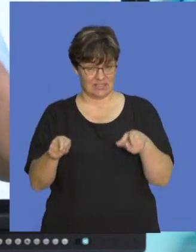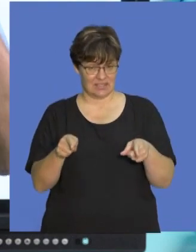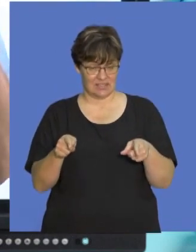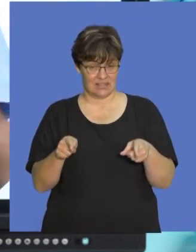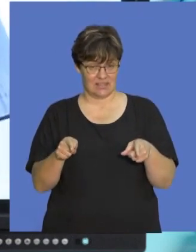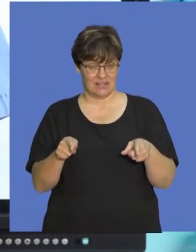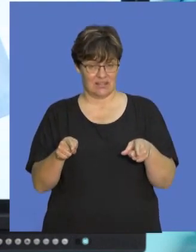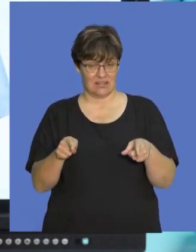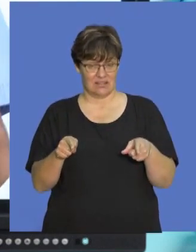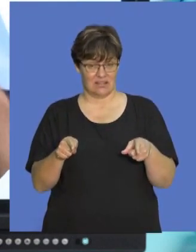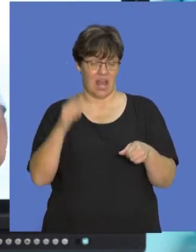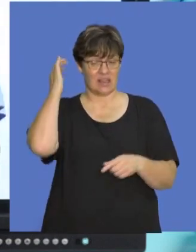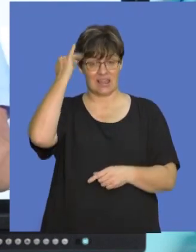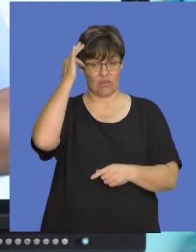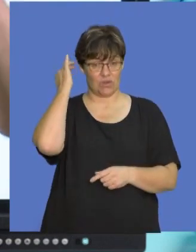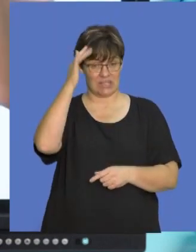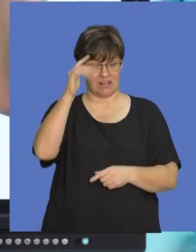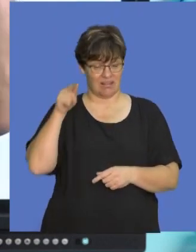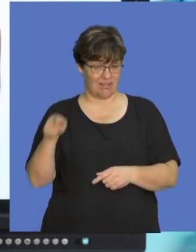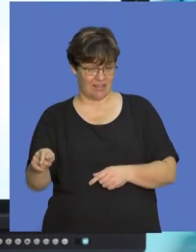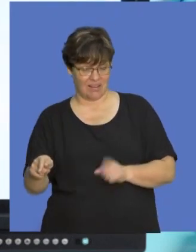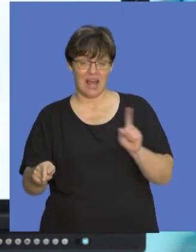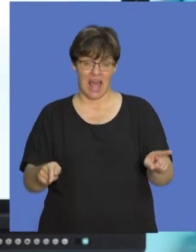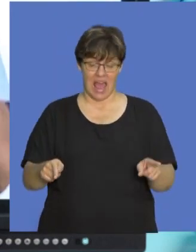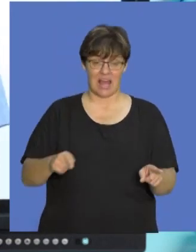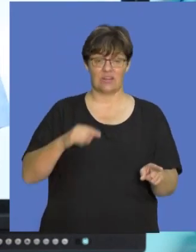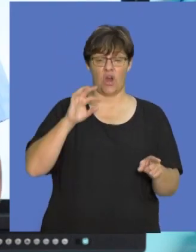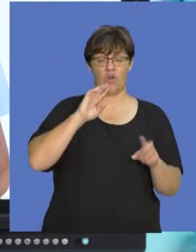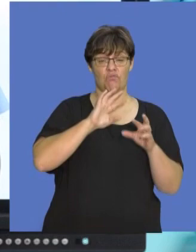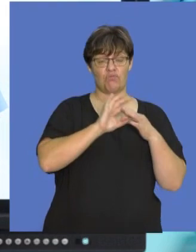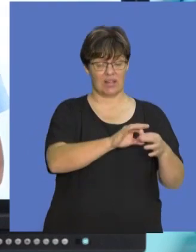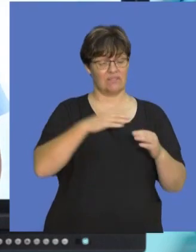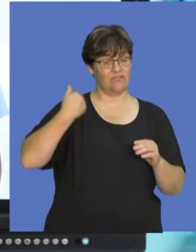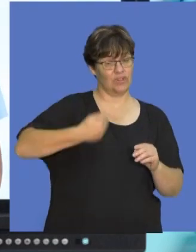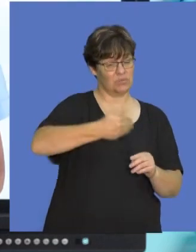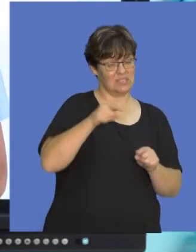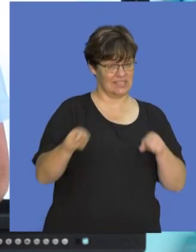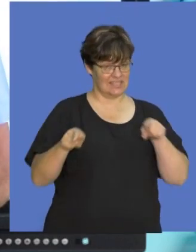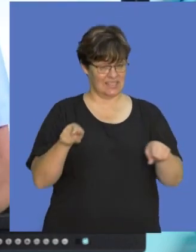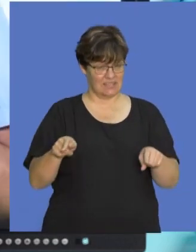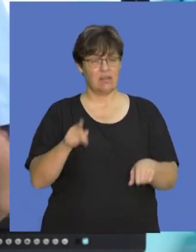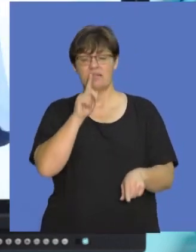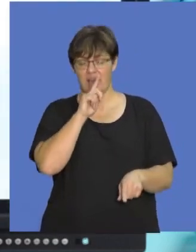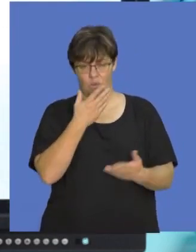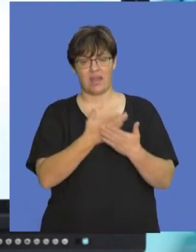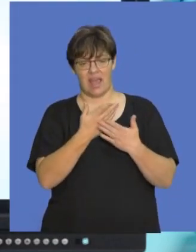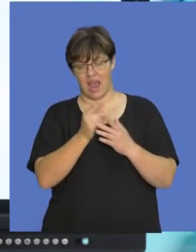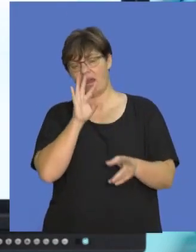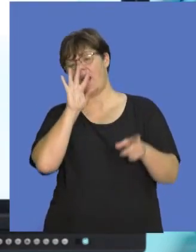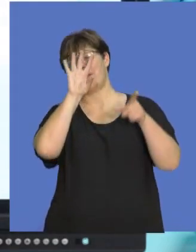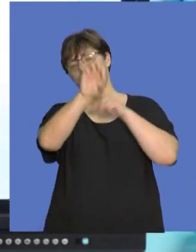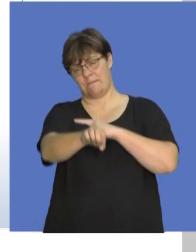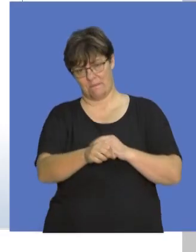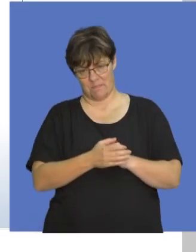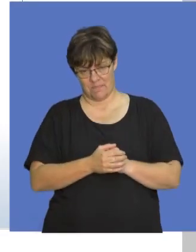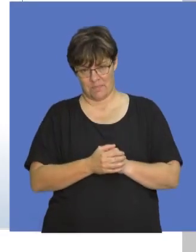seeing that there's a difference between theoretical probability and relative frequency, I hope you can see